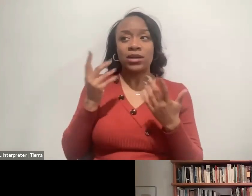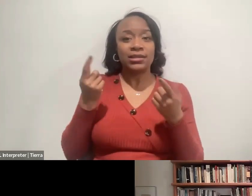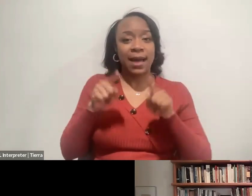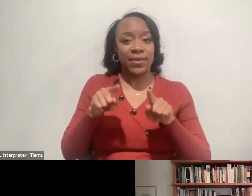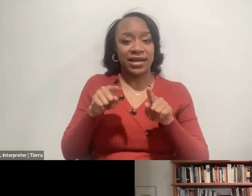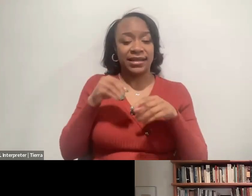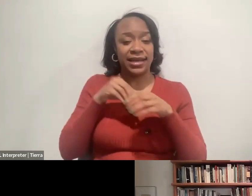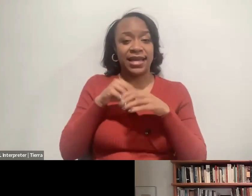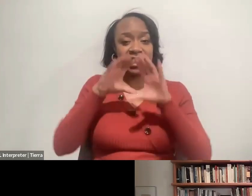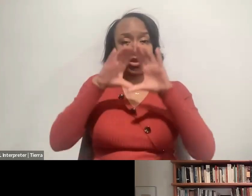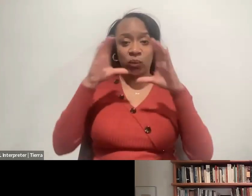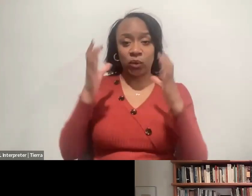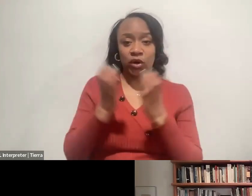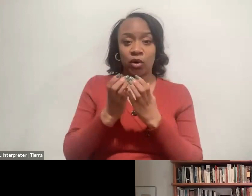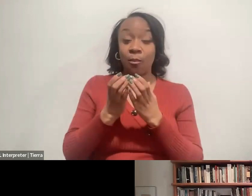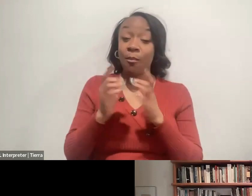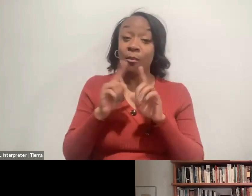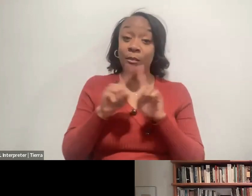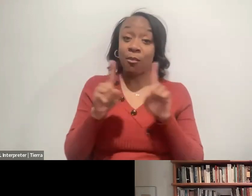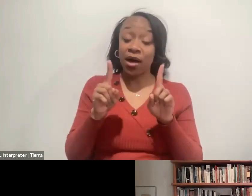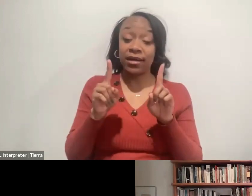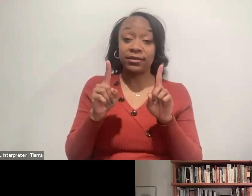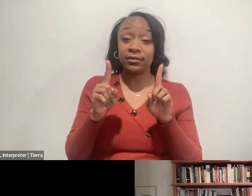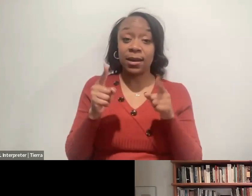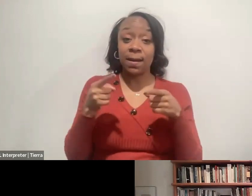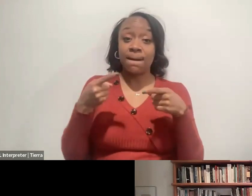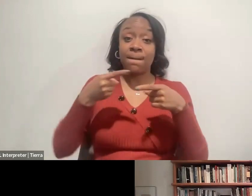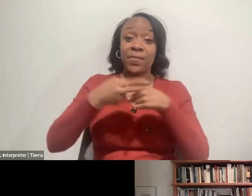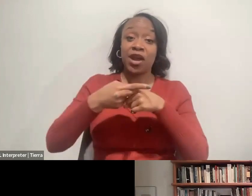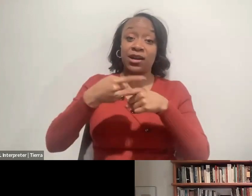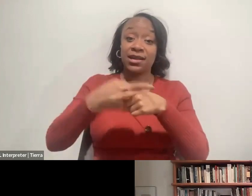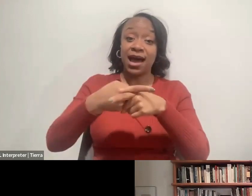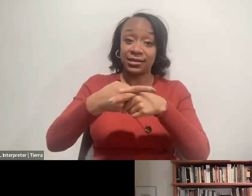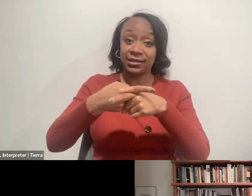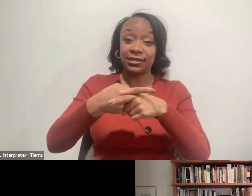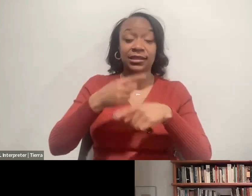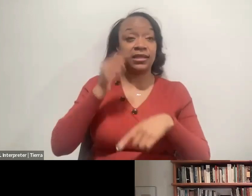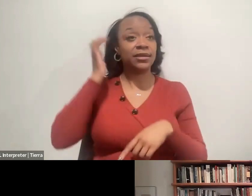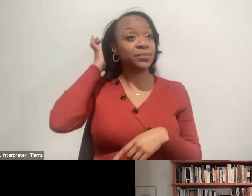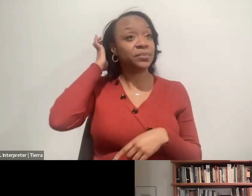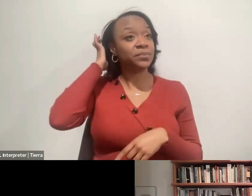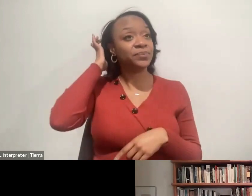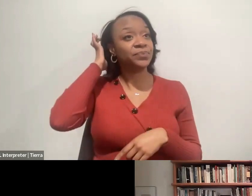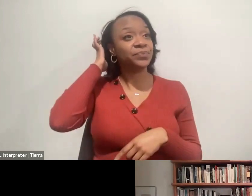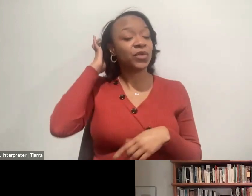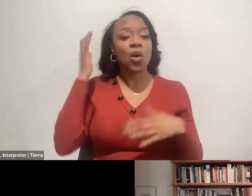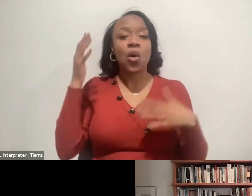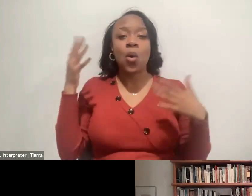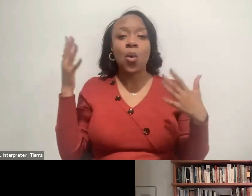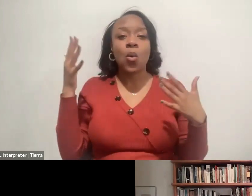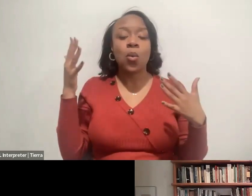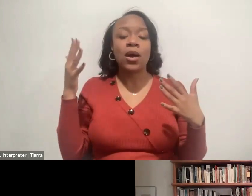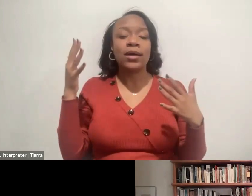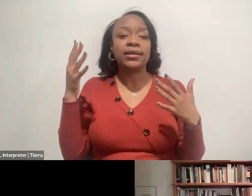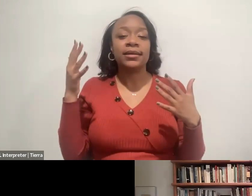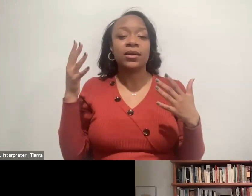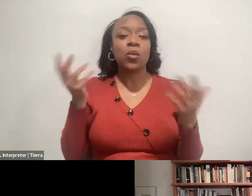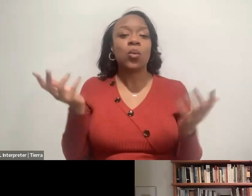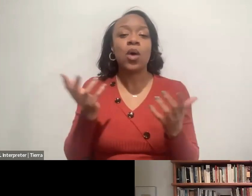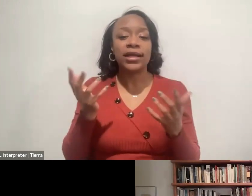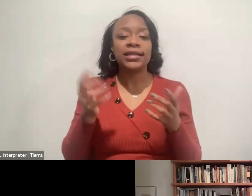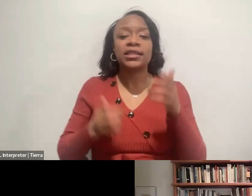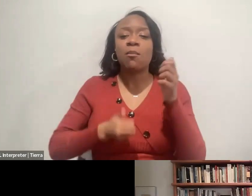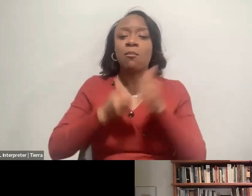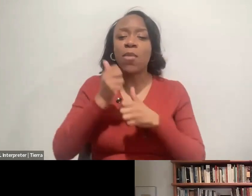Paradoxically, and we can share these experiences with people, what is the most depressing,